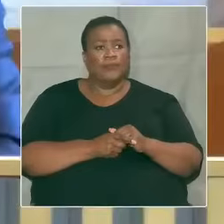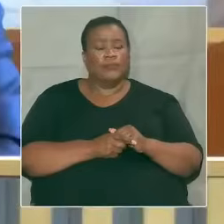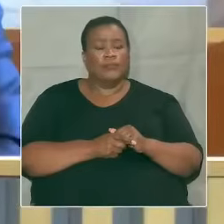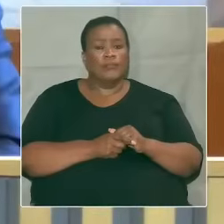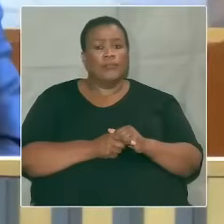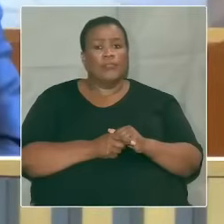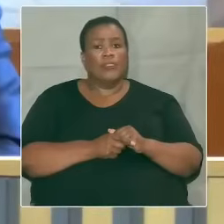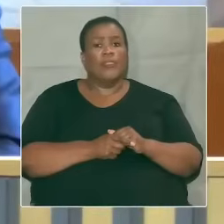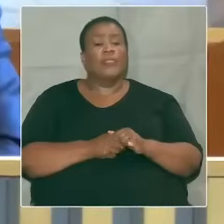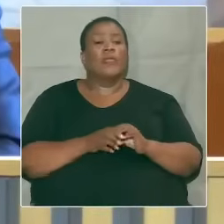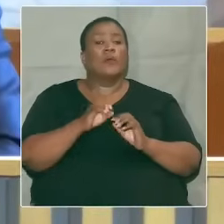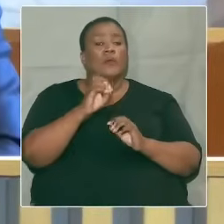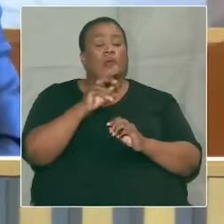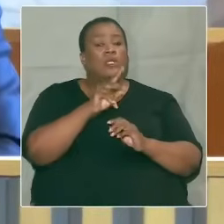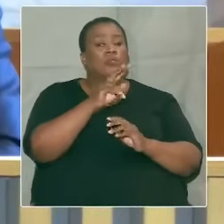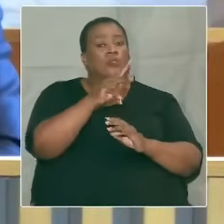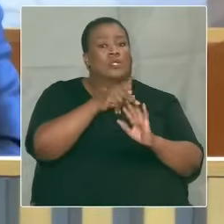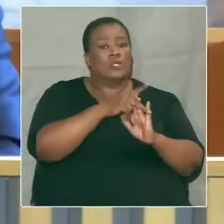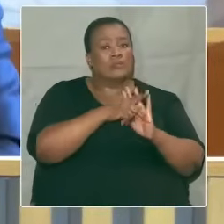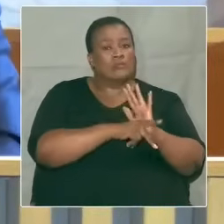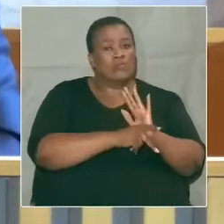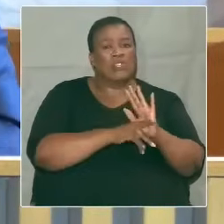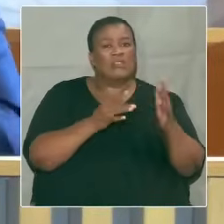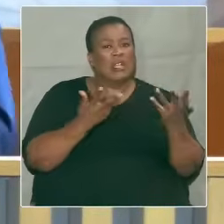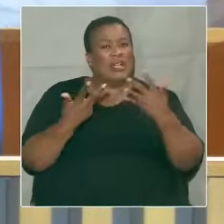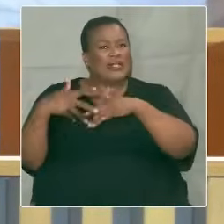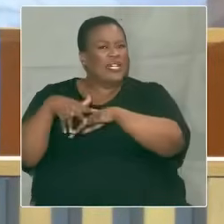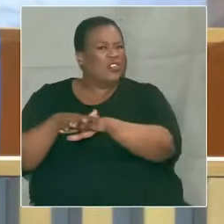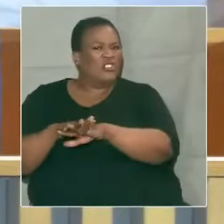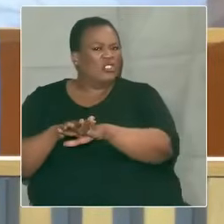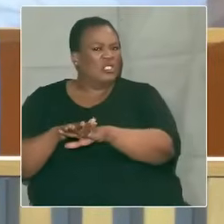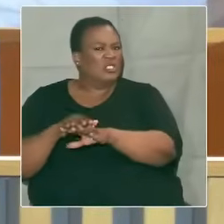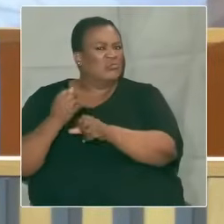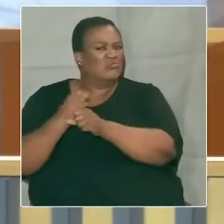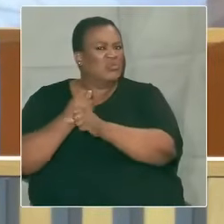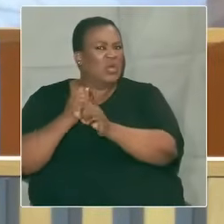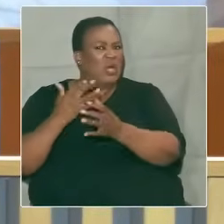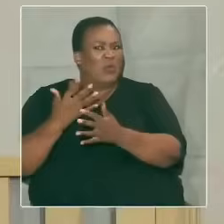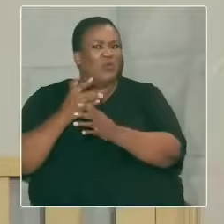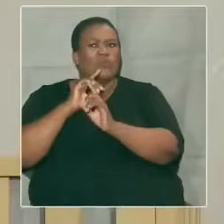That's the policy as I understand you. And directions?